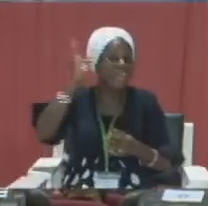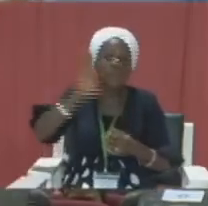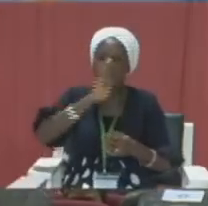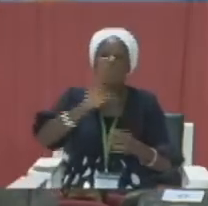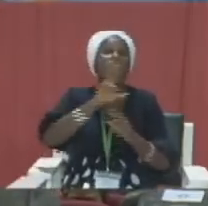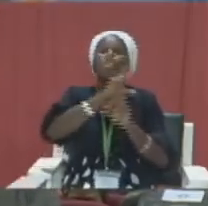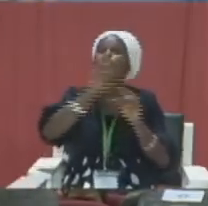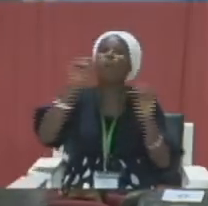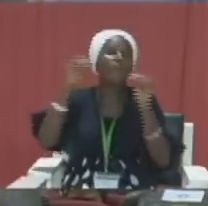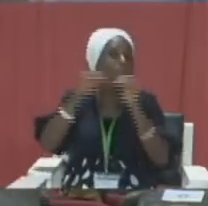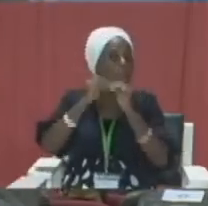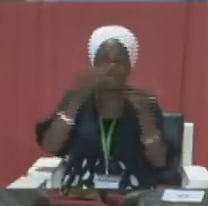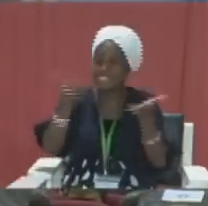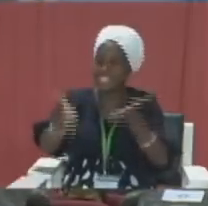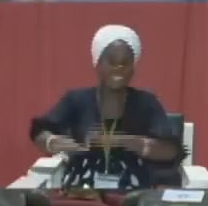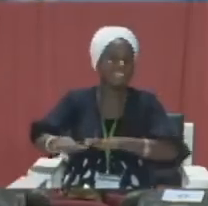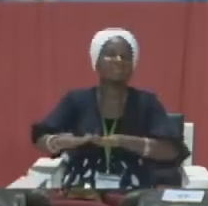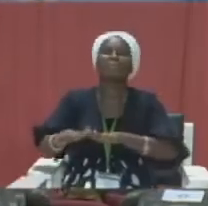death,